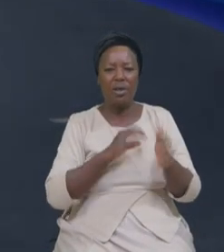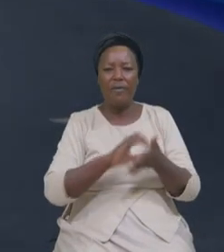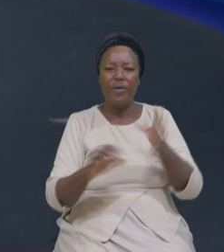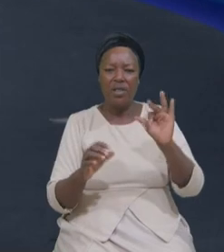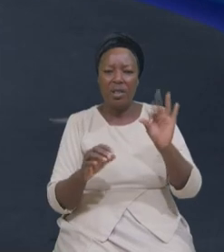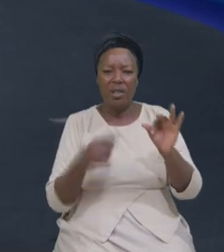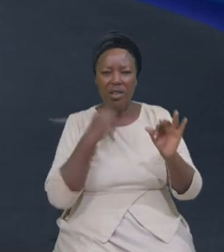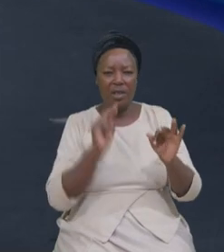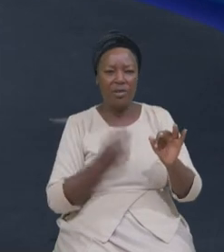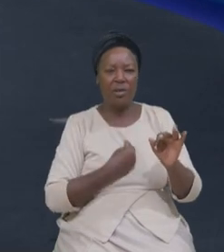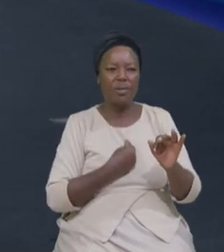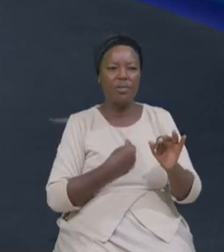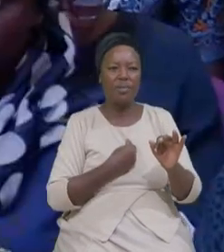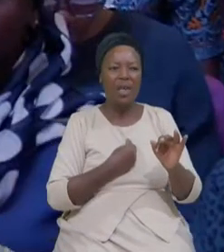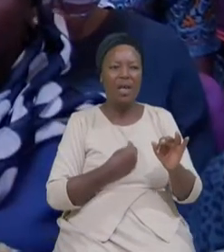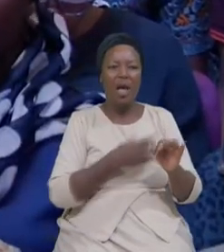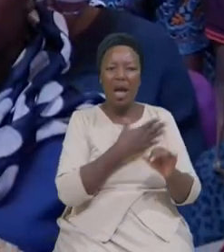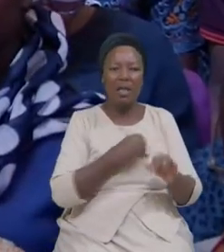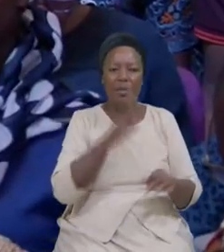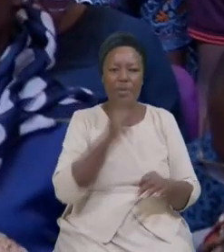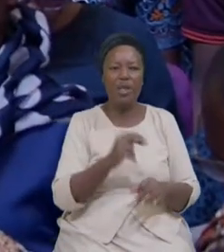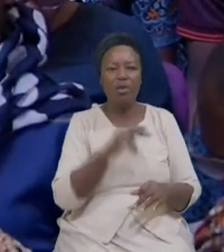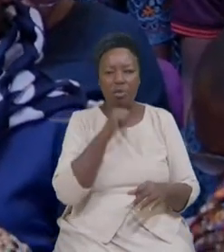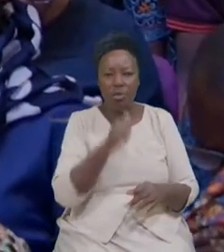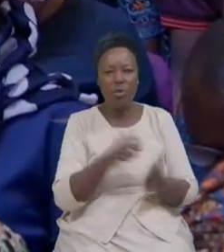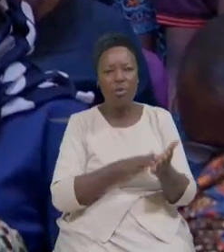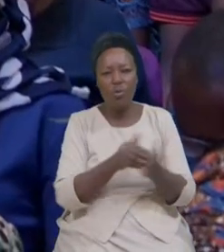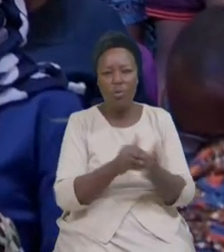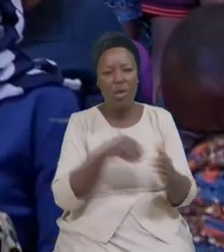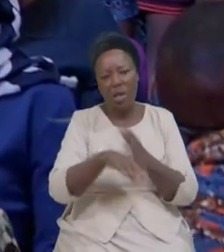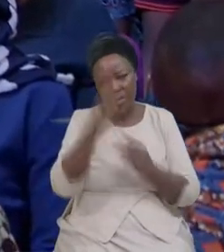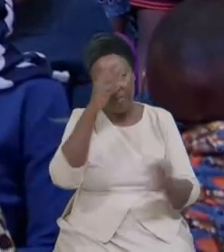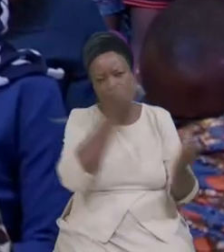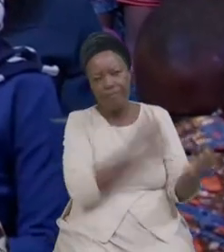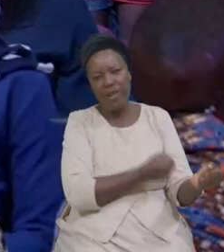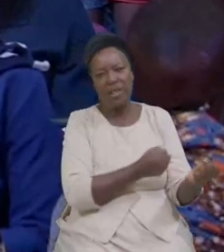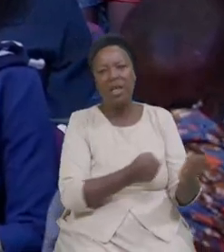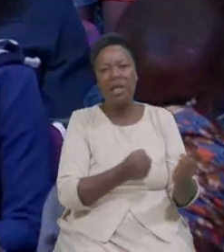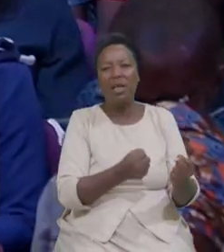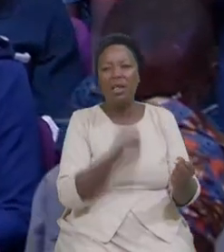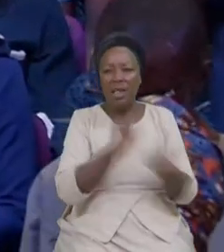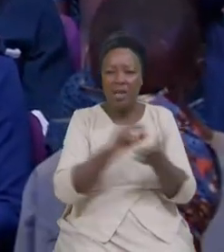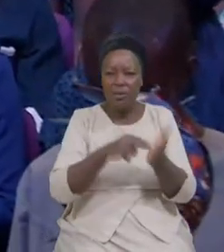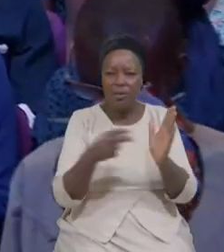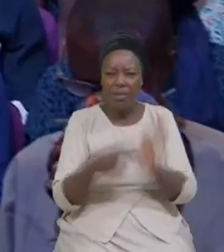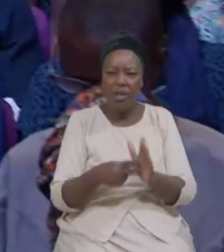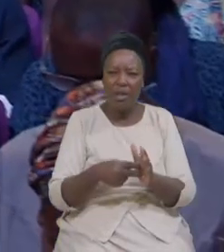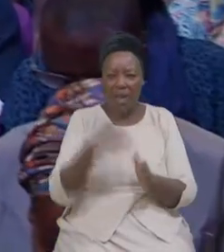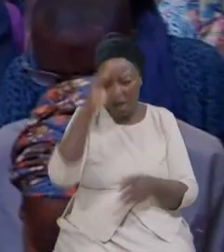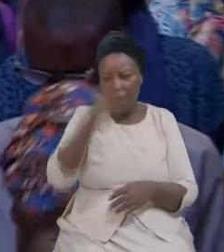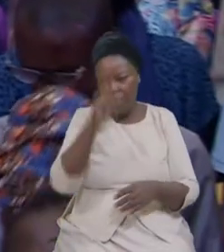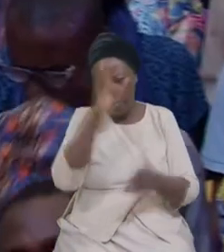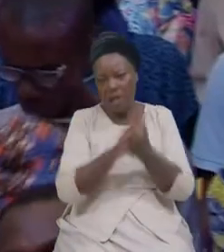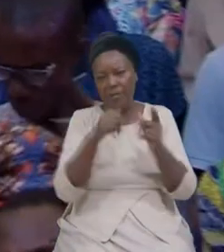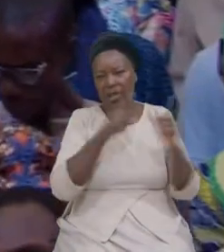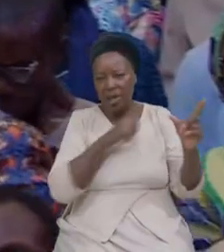verse 19, it says, and be not weak in faith. That means he believed in the Lord. He kept